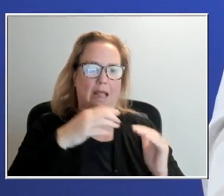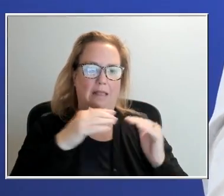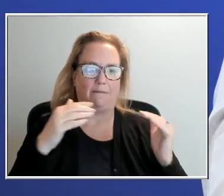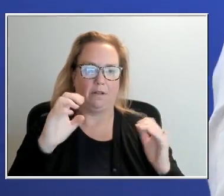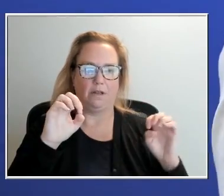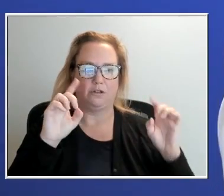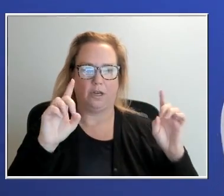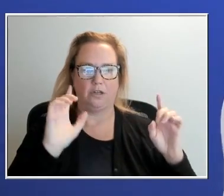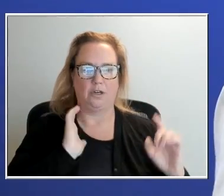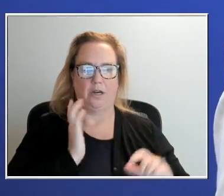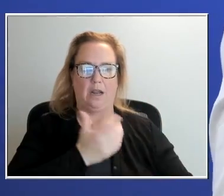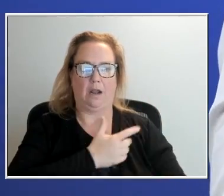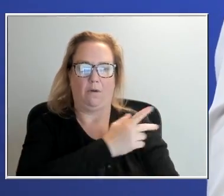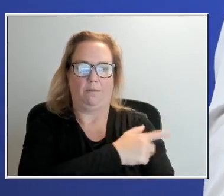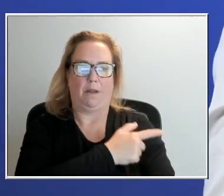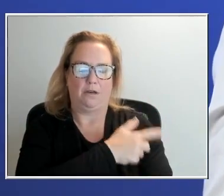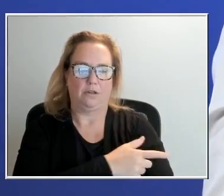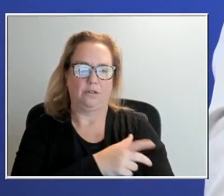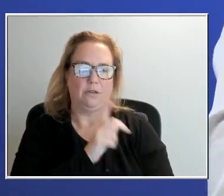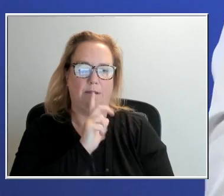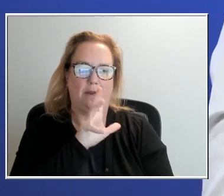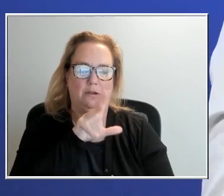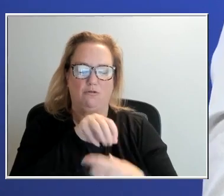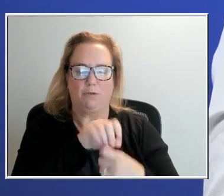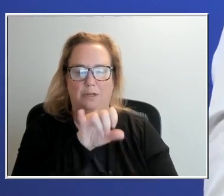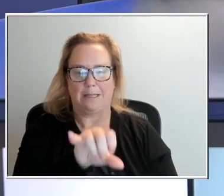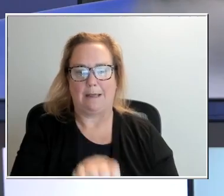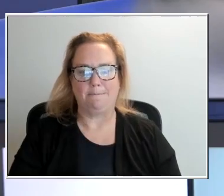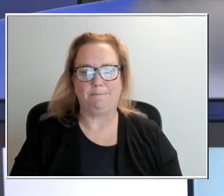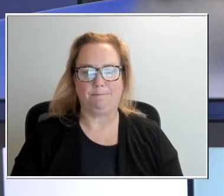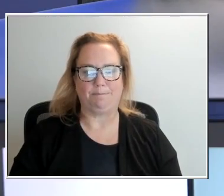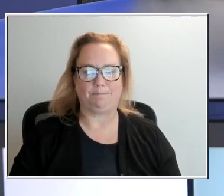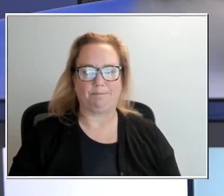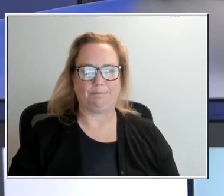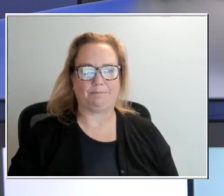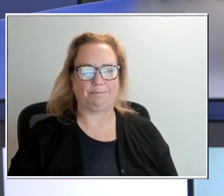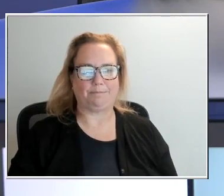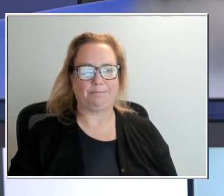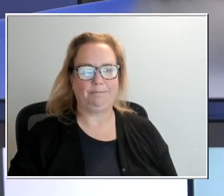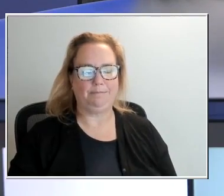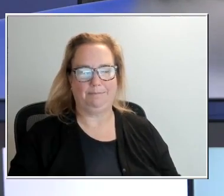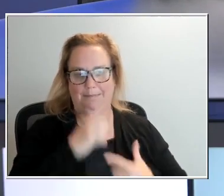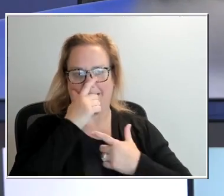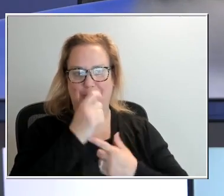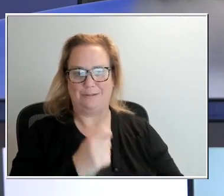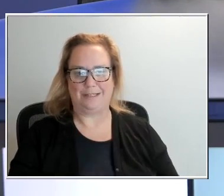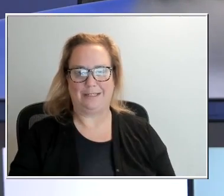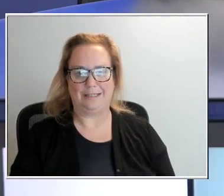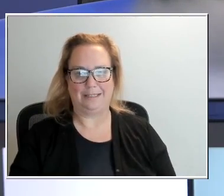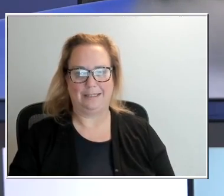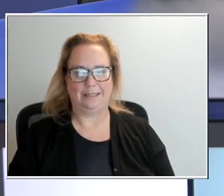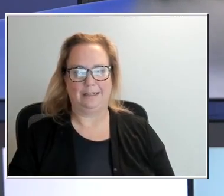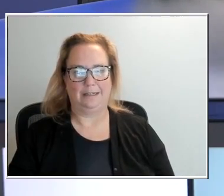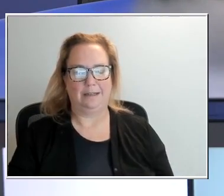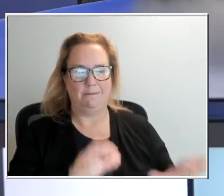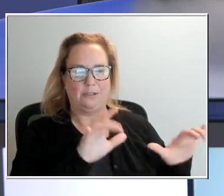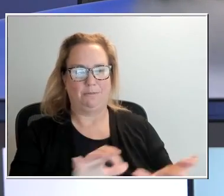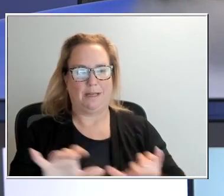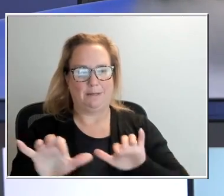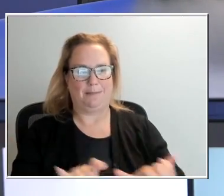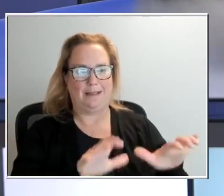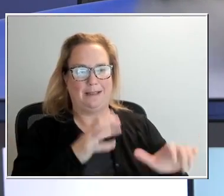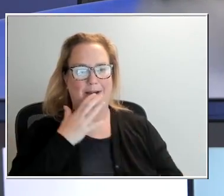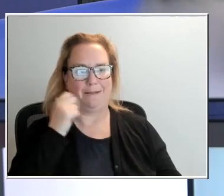patients, so that might have contributed to that difference. Well, interesting. Does it make you play the piano better? I wish I